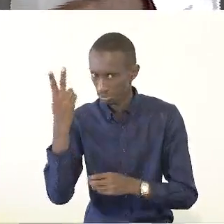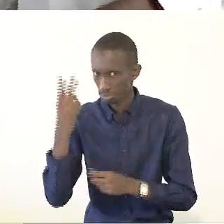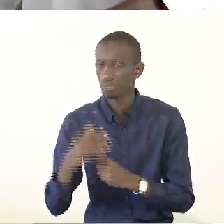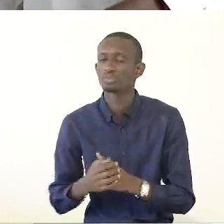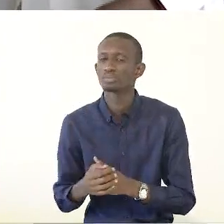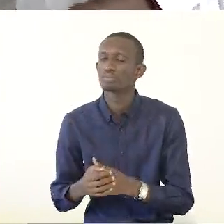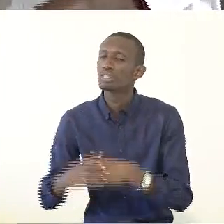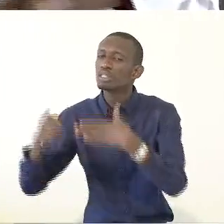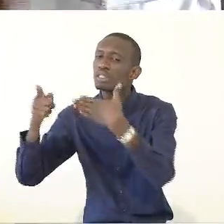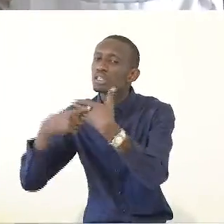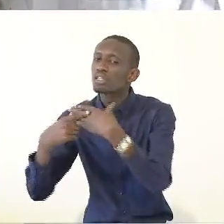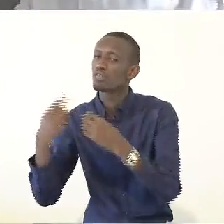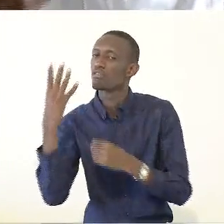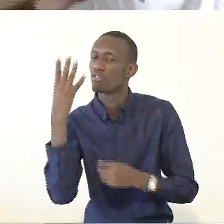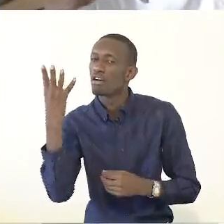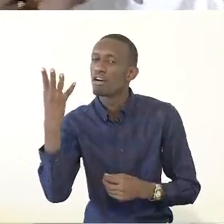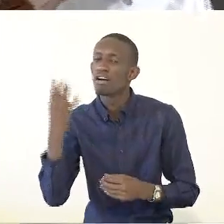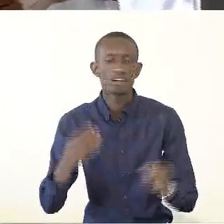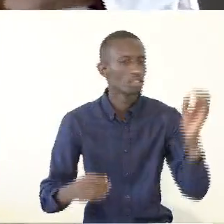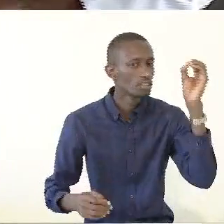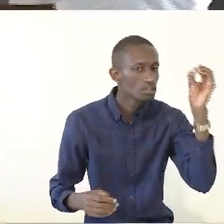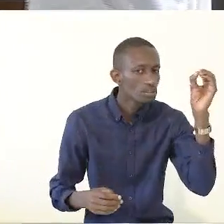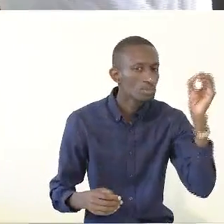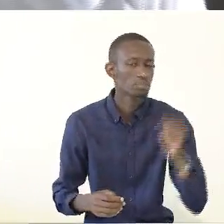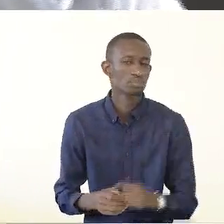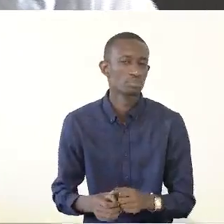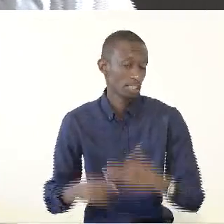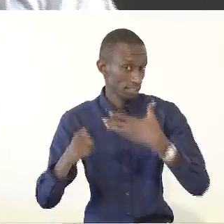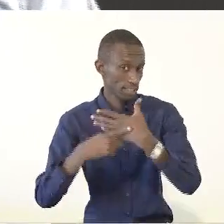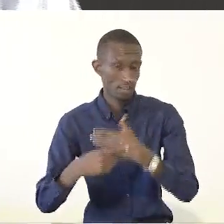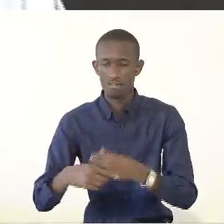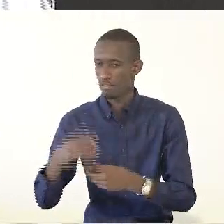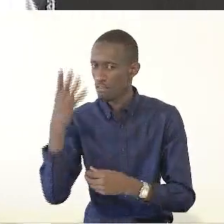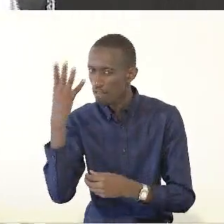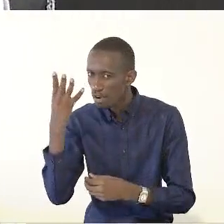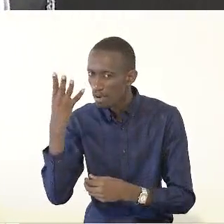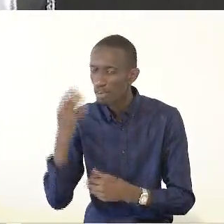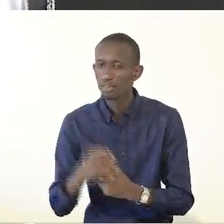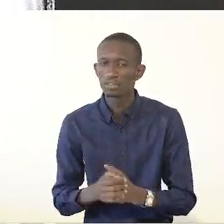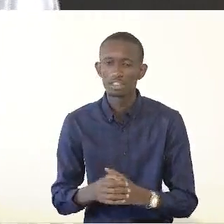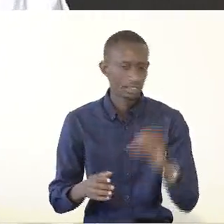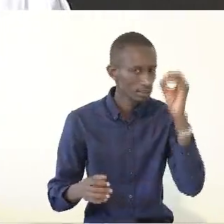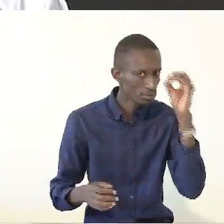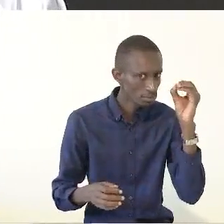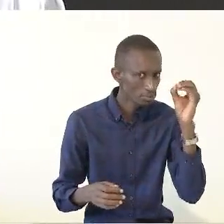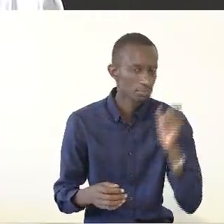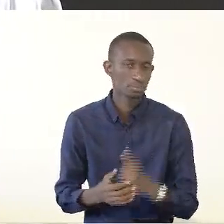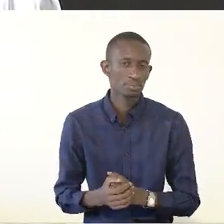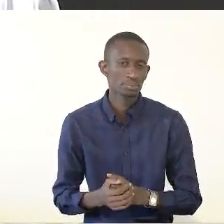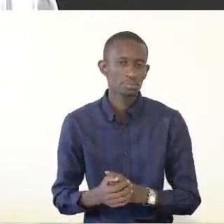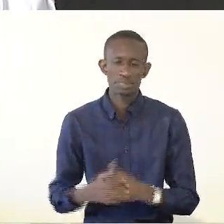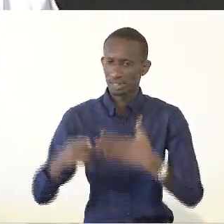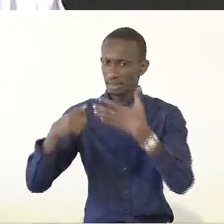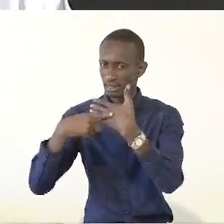and 0. Negative 4 on x and 0 on y. We have negative 4 here and 0. We have this